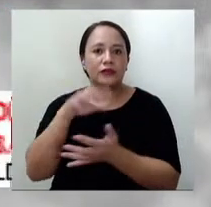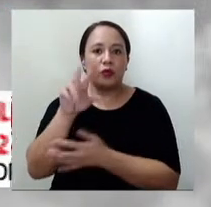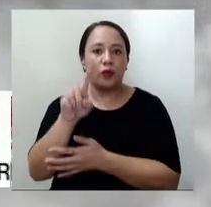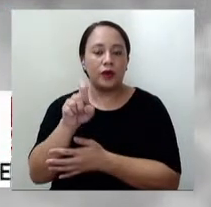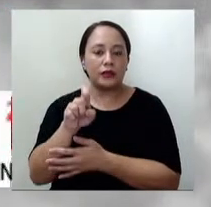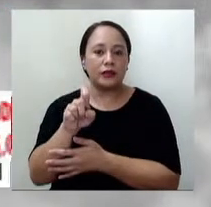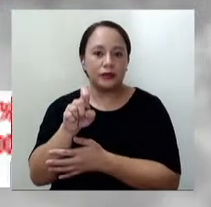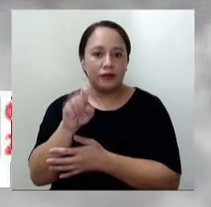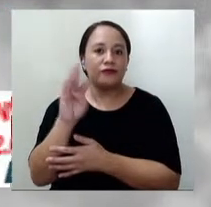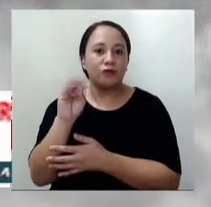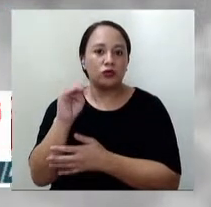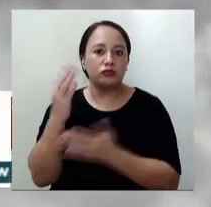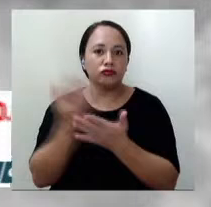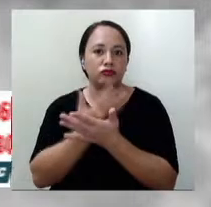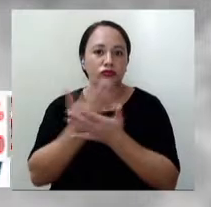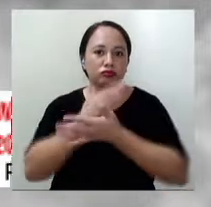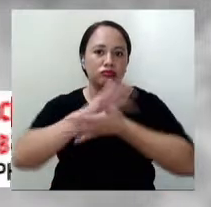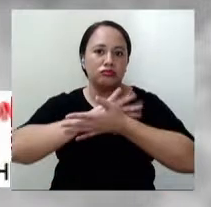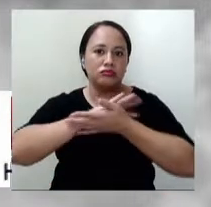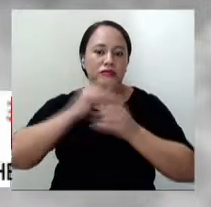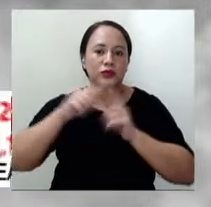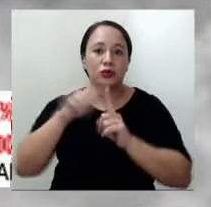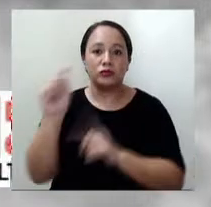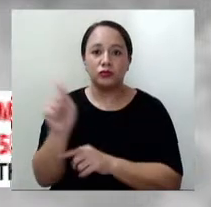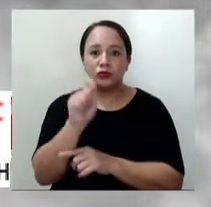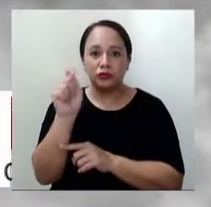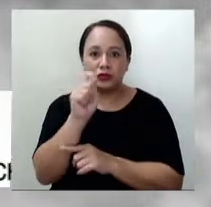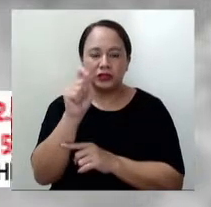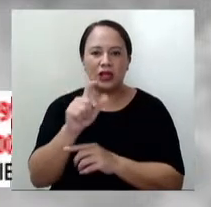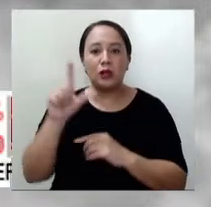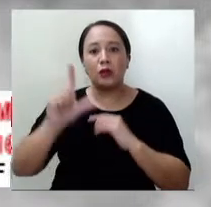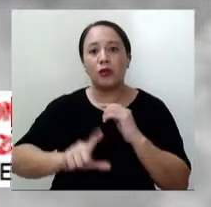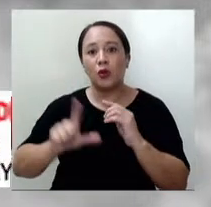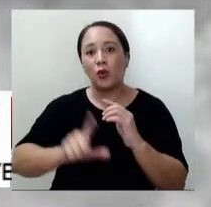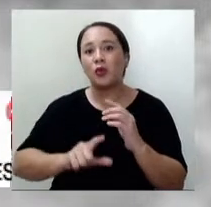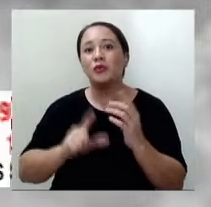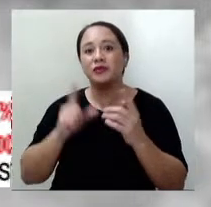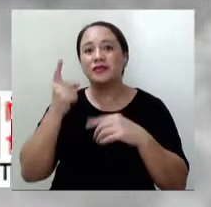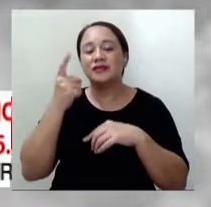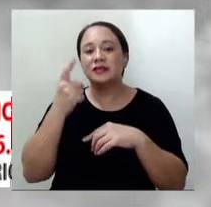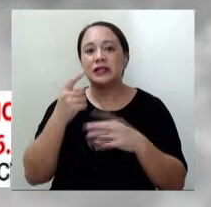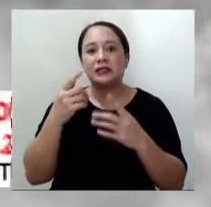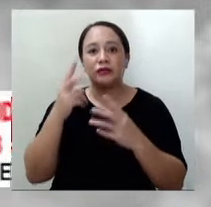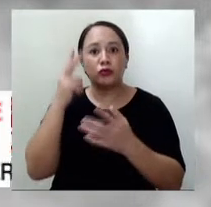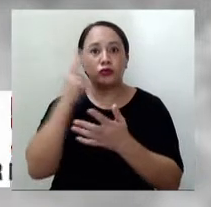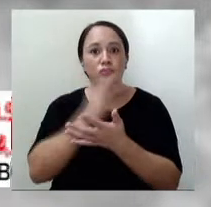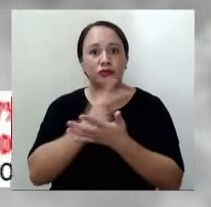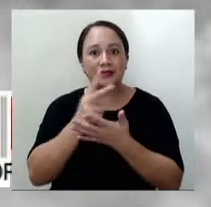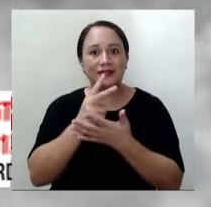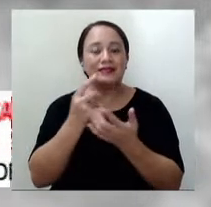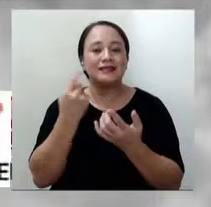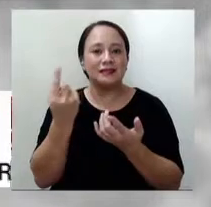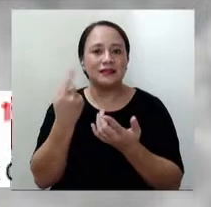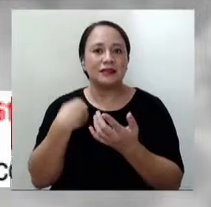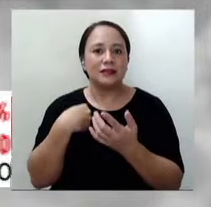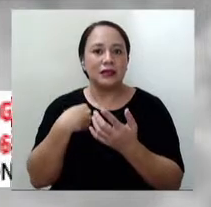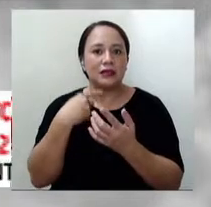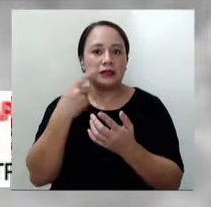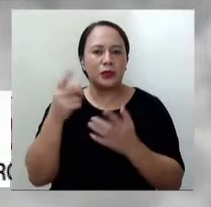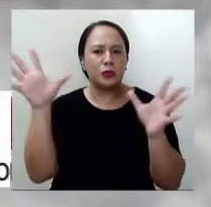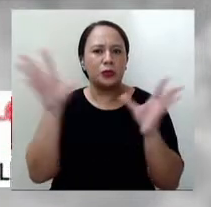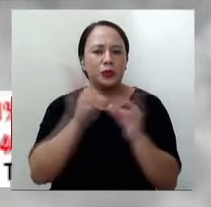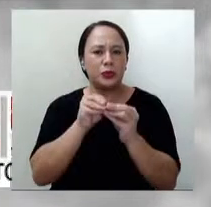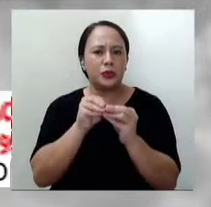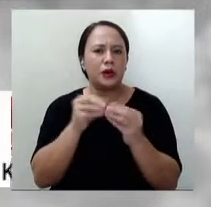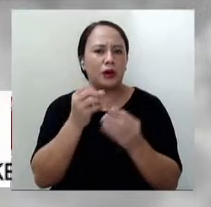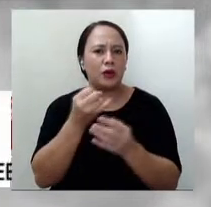4,114 new COVID-19 infections on Tuesday, the lowest single-day tally in 2 weeks. This takes the country's total number of